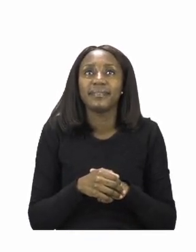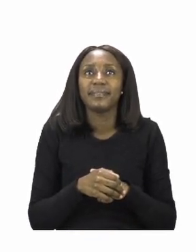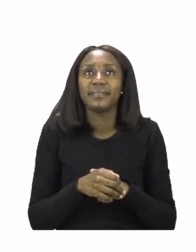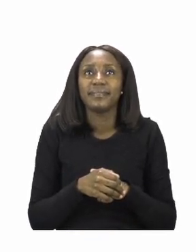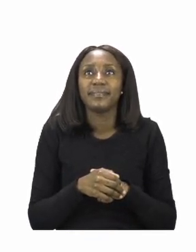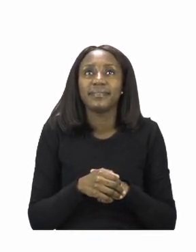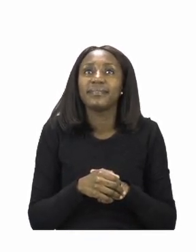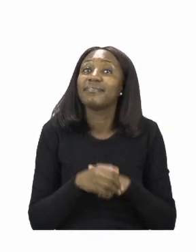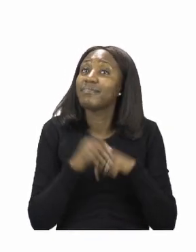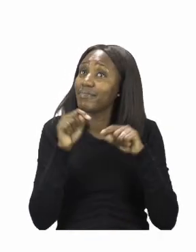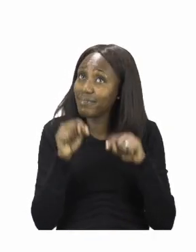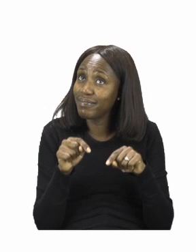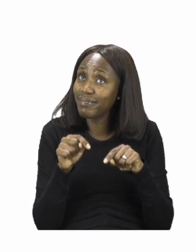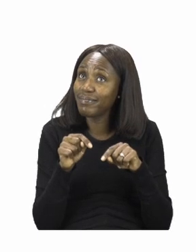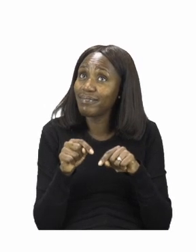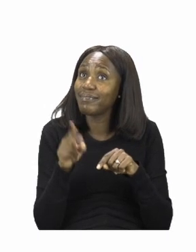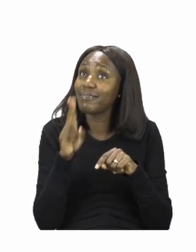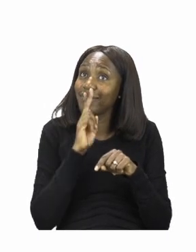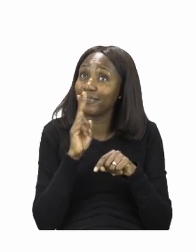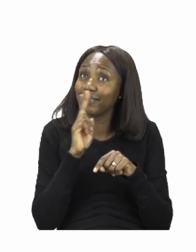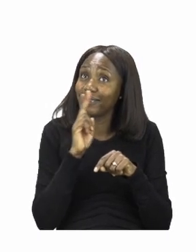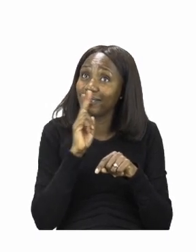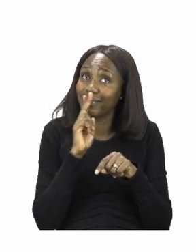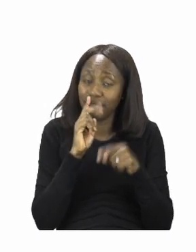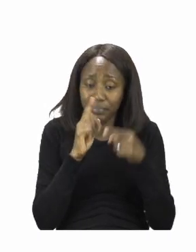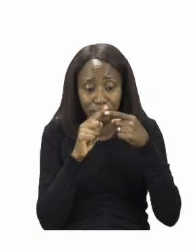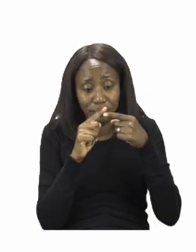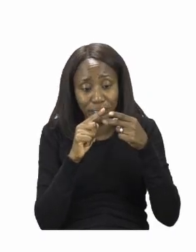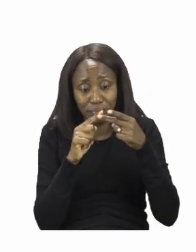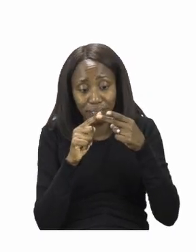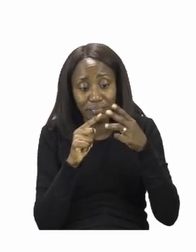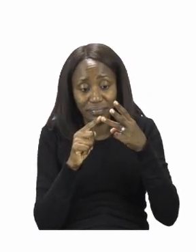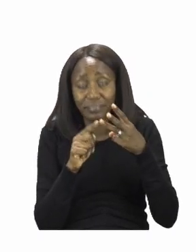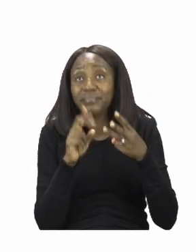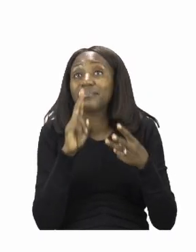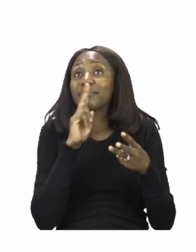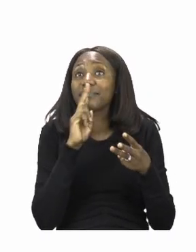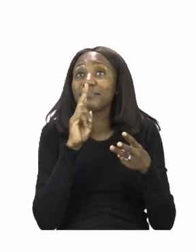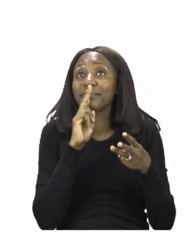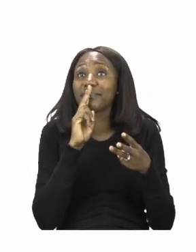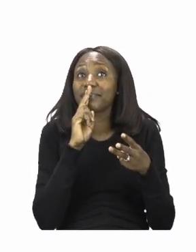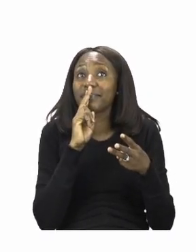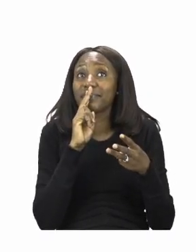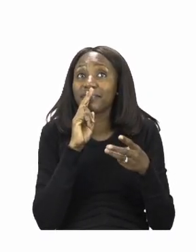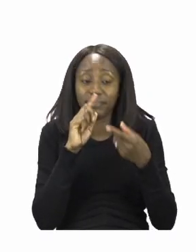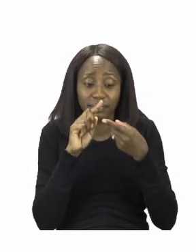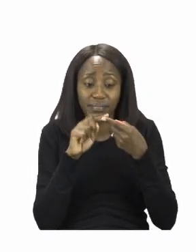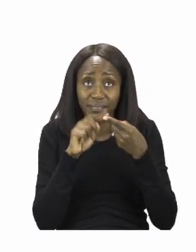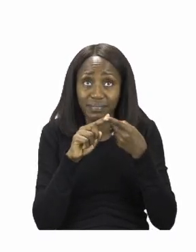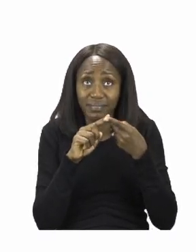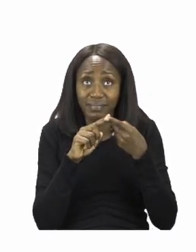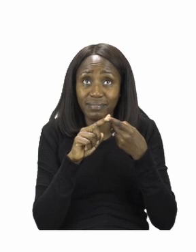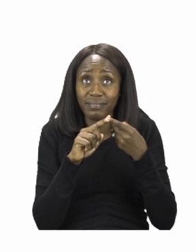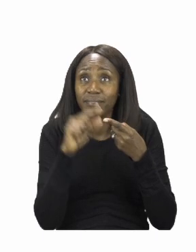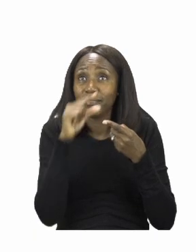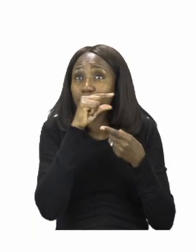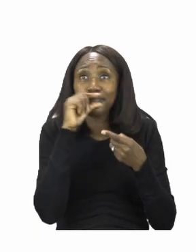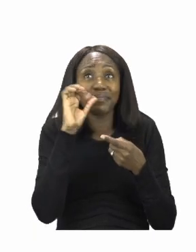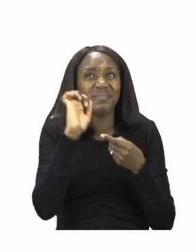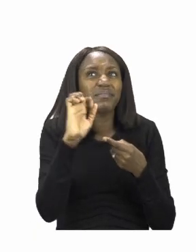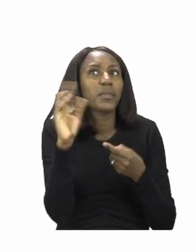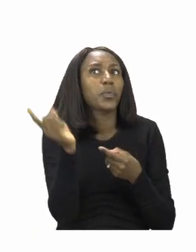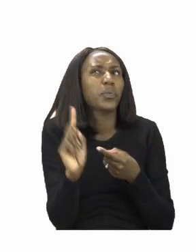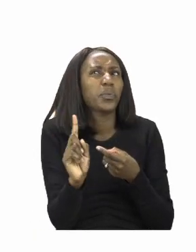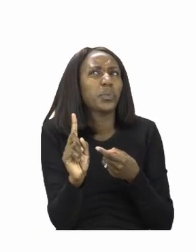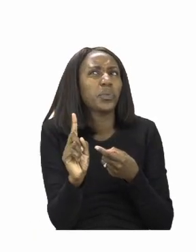So now you're going to answer your questions by yourselves. Remember, number 1 says, what is